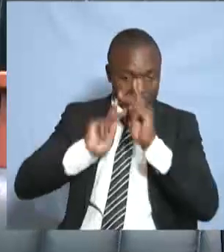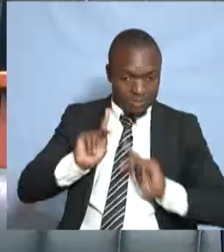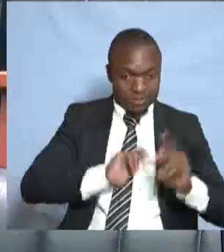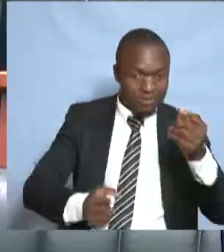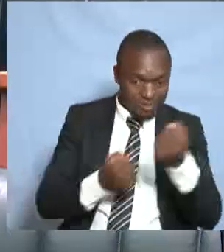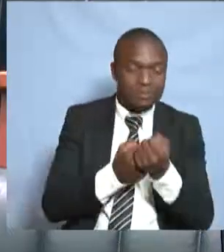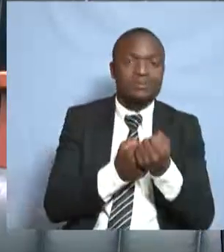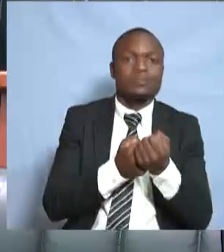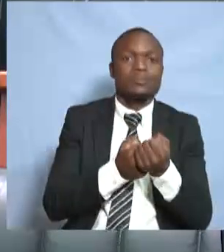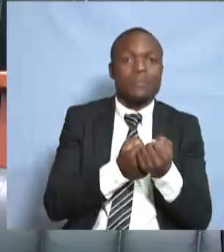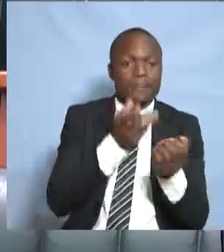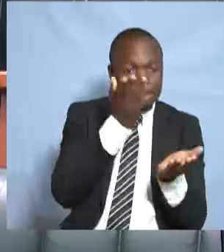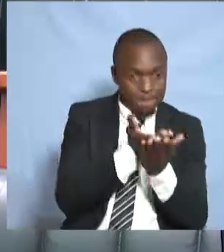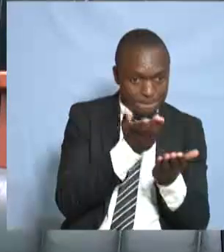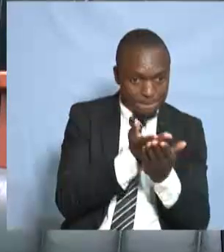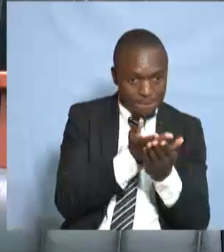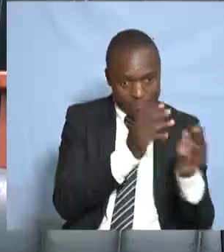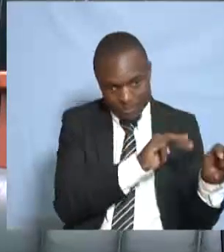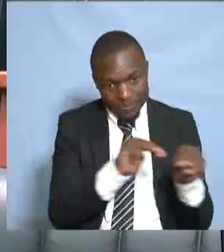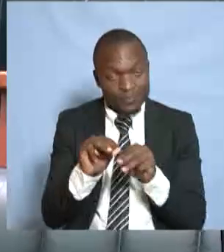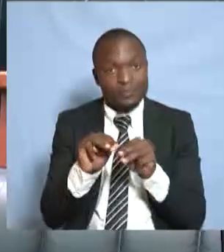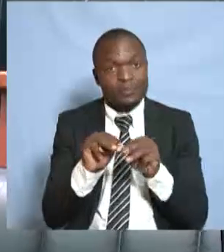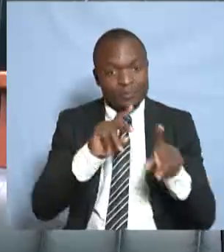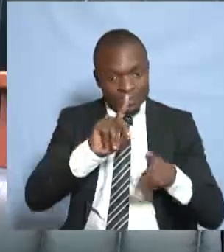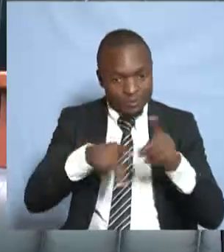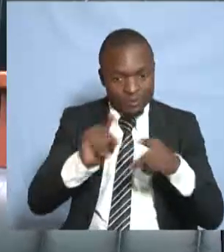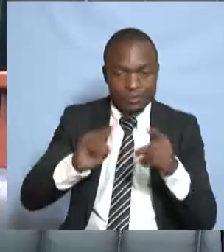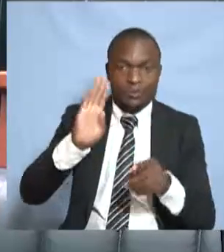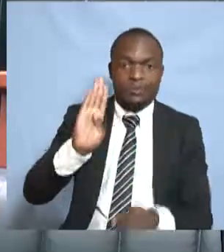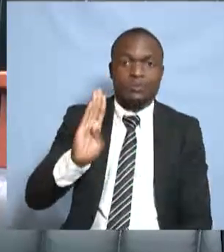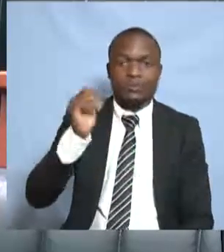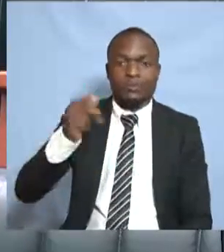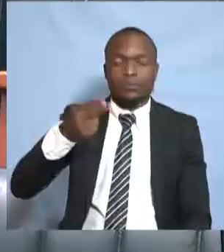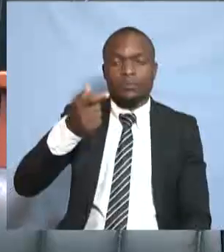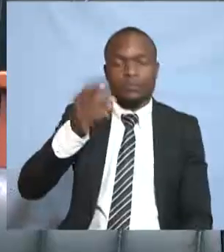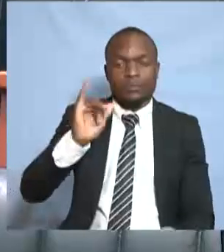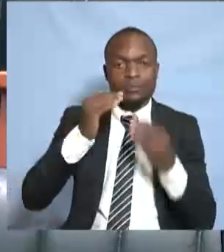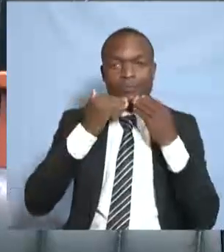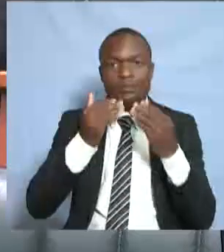support the motion that has been moved by the people of Bahati. I thank you.